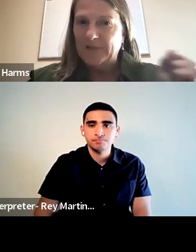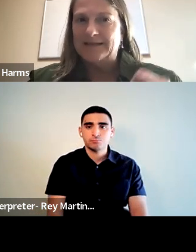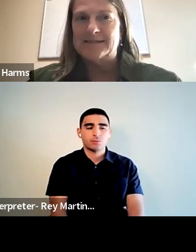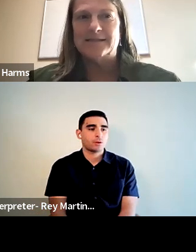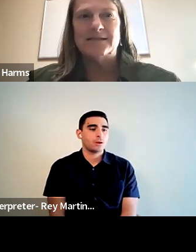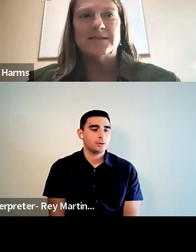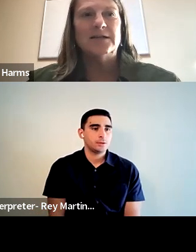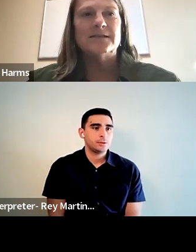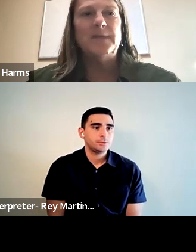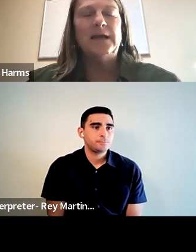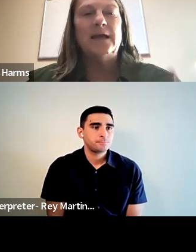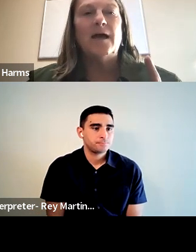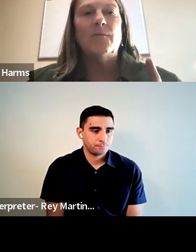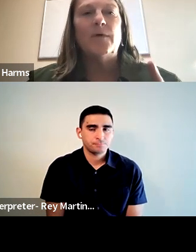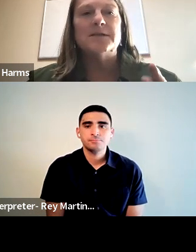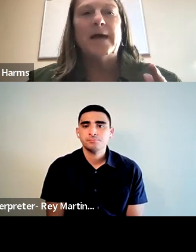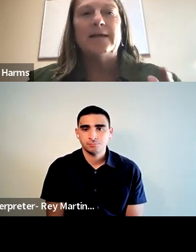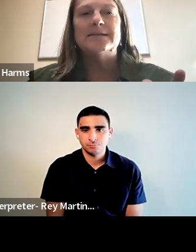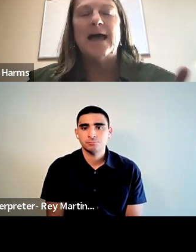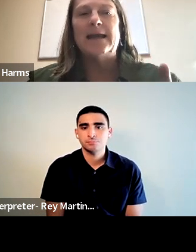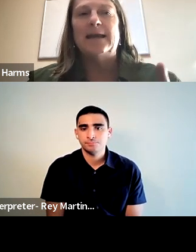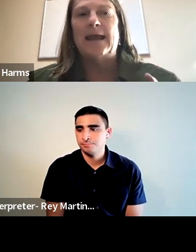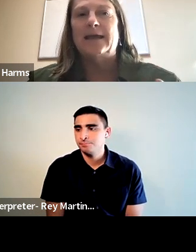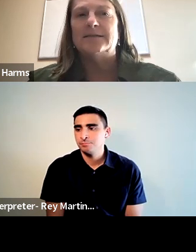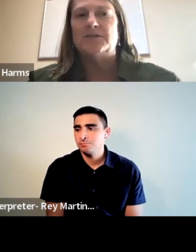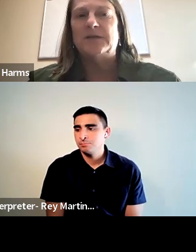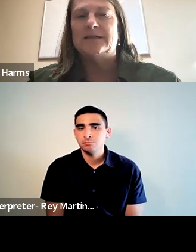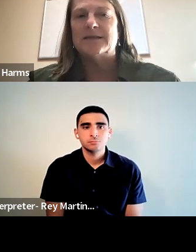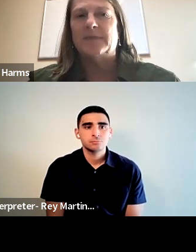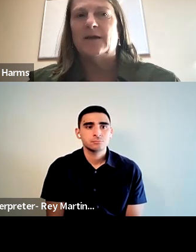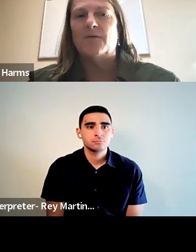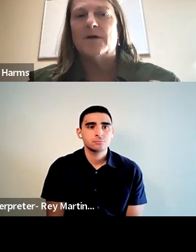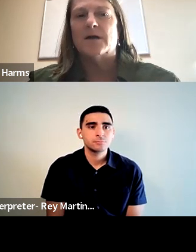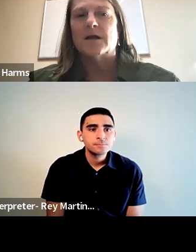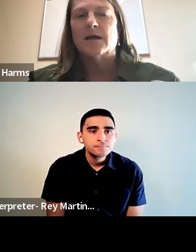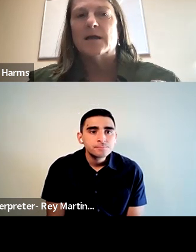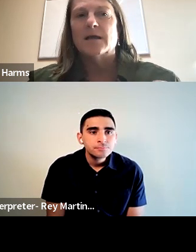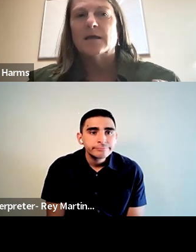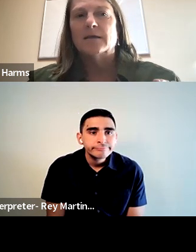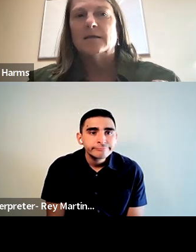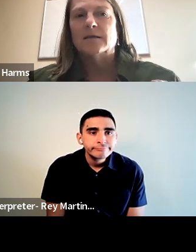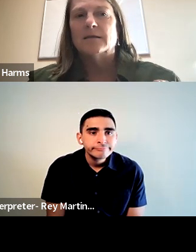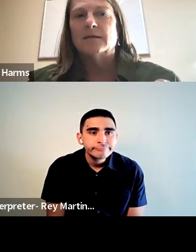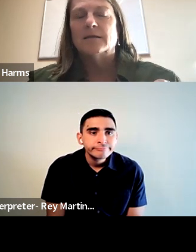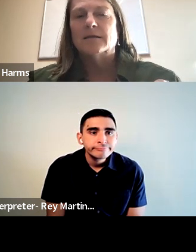But let's start this meeting. Rosabelle, is that hand, did you need something or?